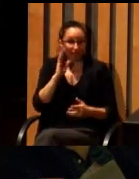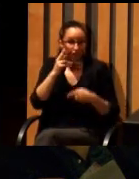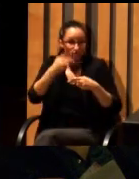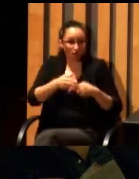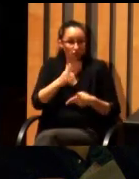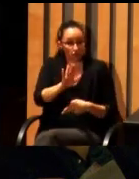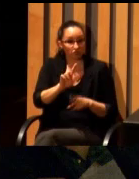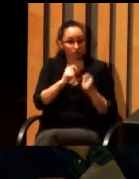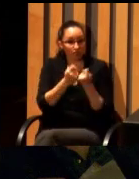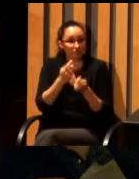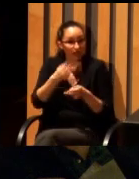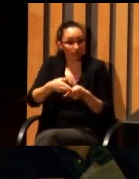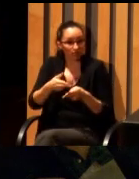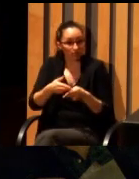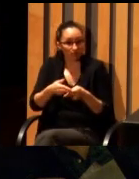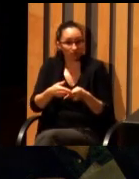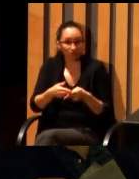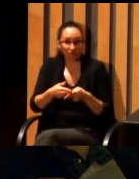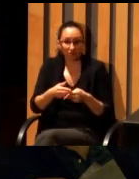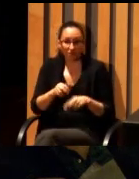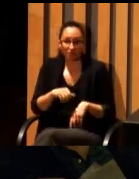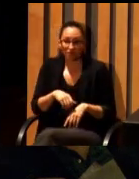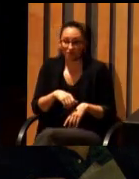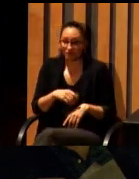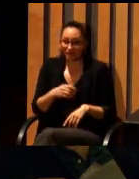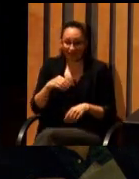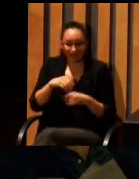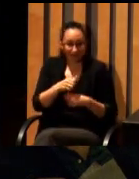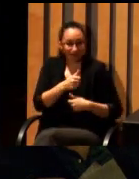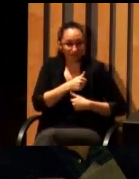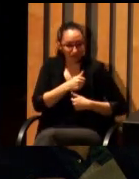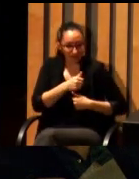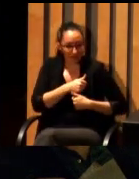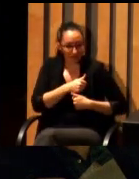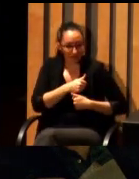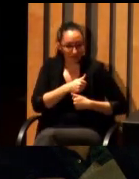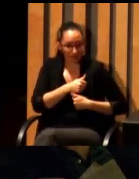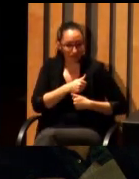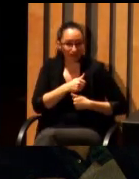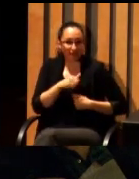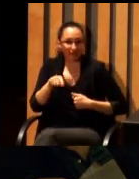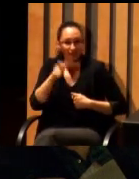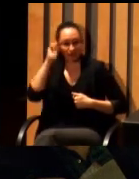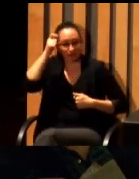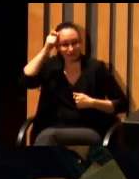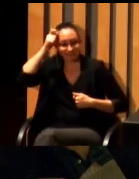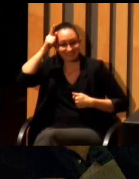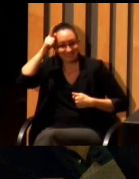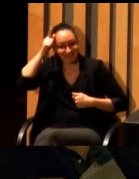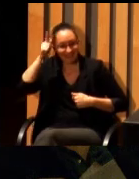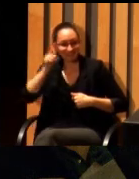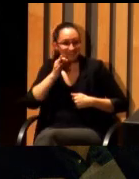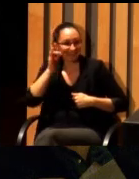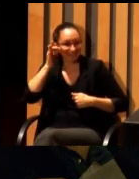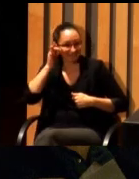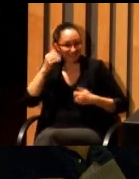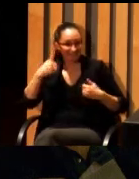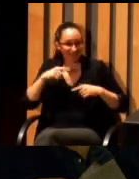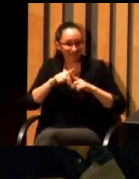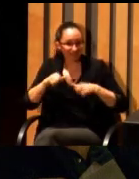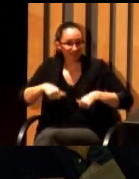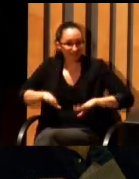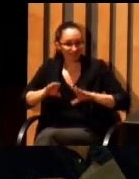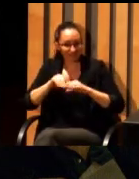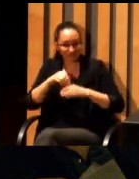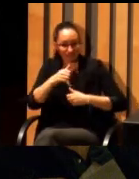the military are called Absalaga because in the military, they understand the sacrifices Indians have made all through the